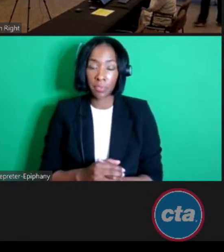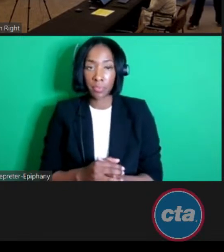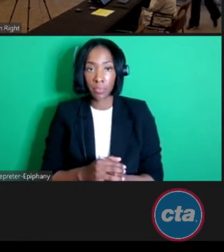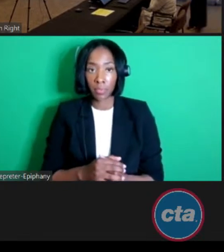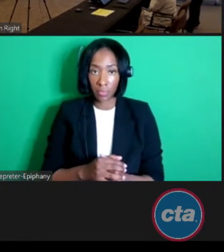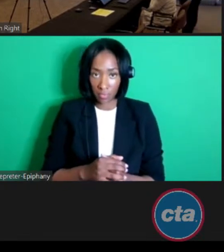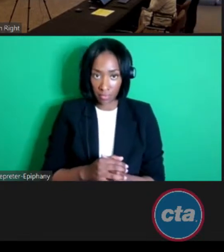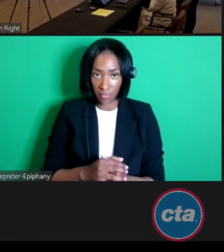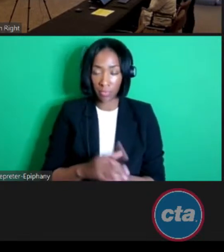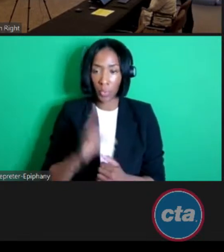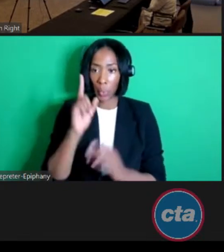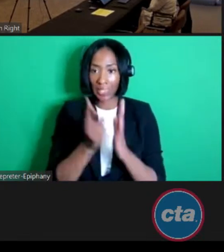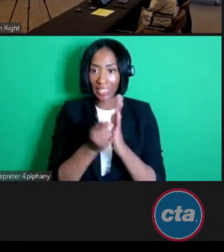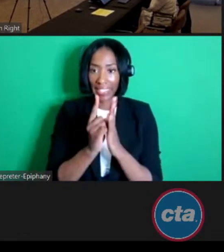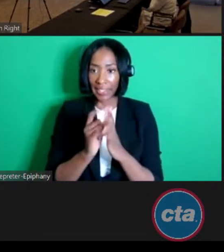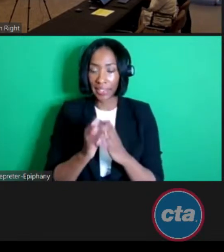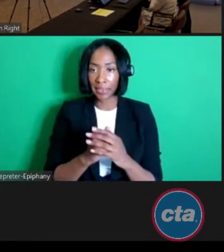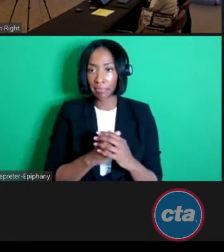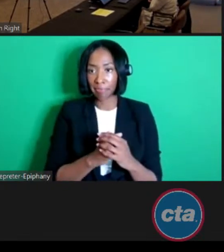Seeing. 1 second.